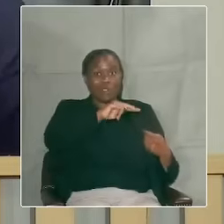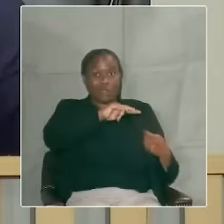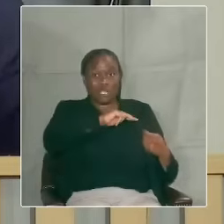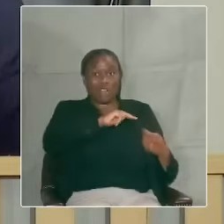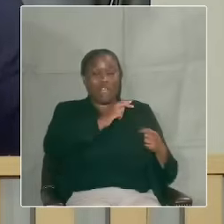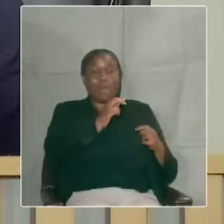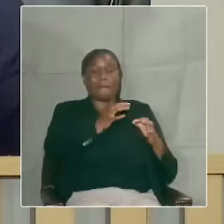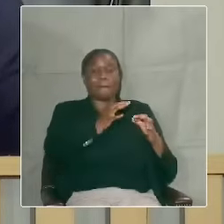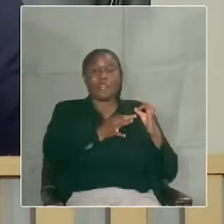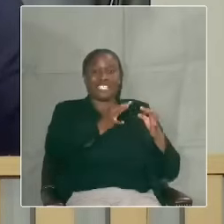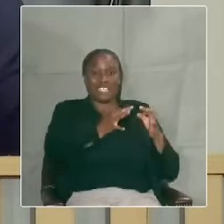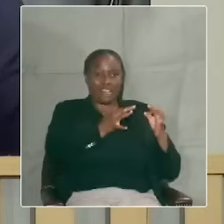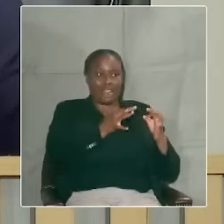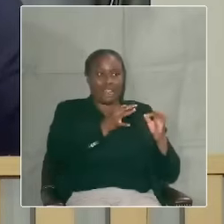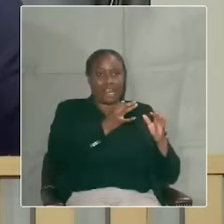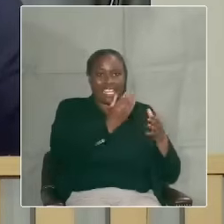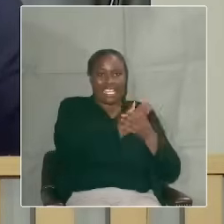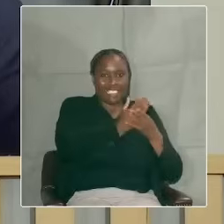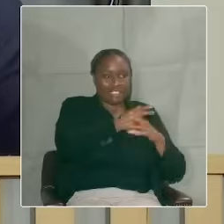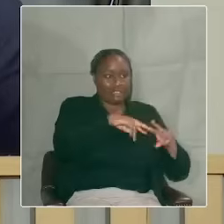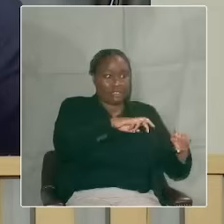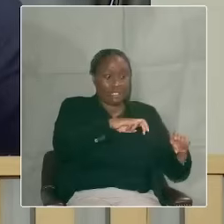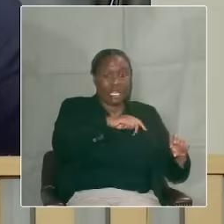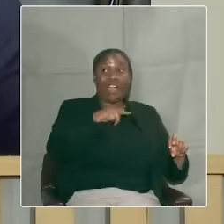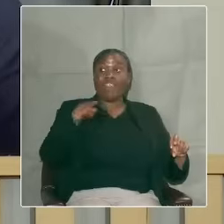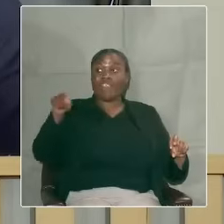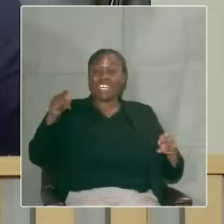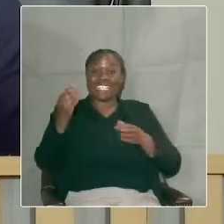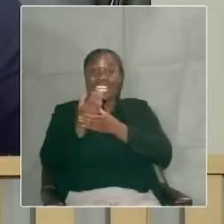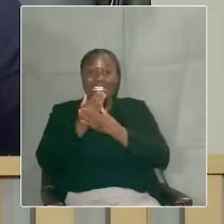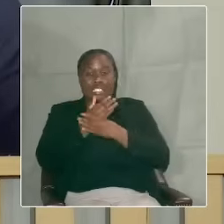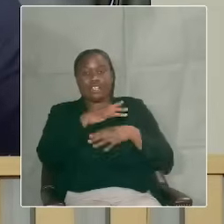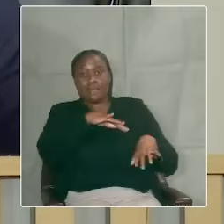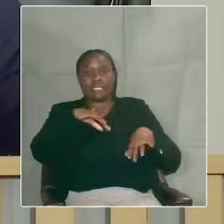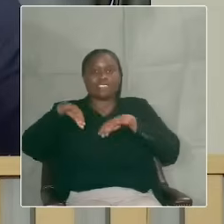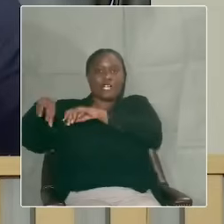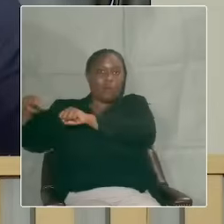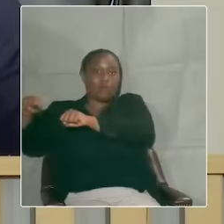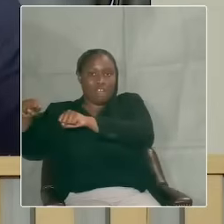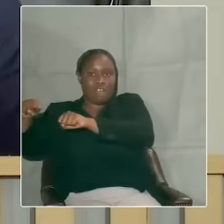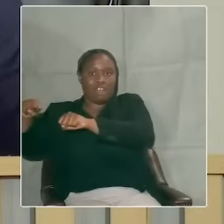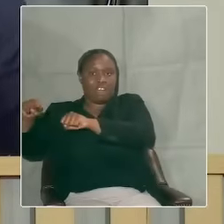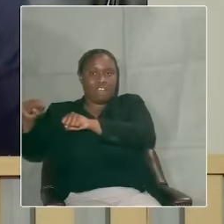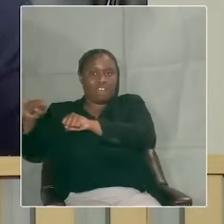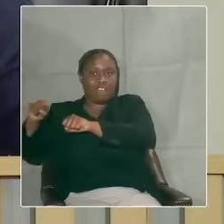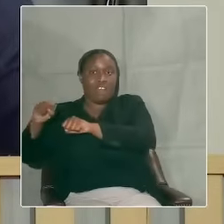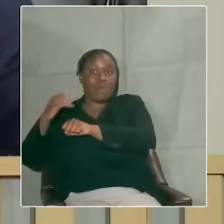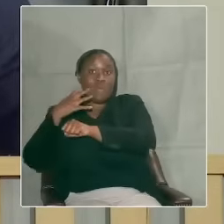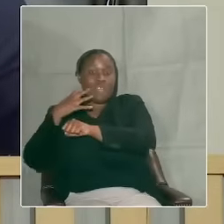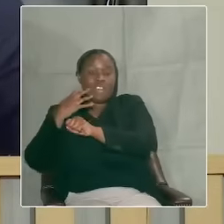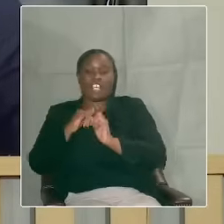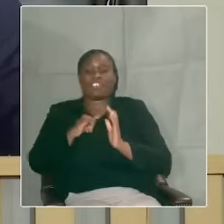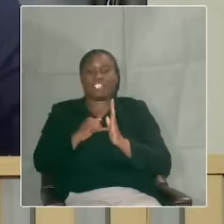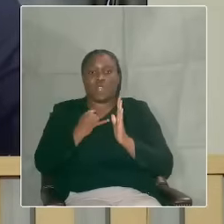KwaZulu-Natal take over the investigation of these cases as from January